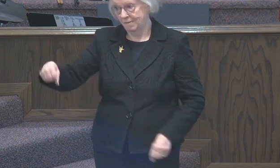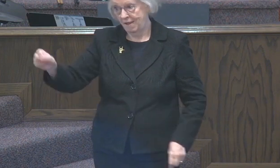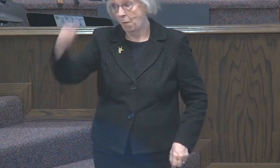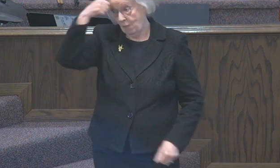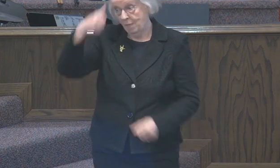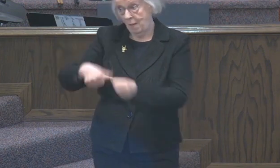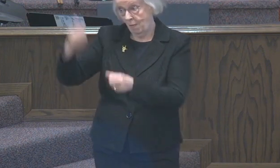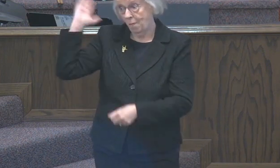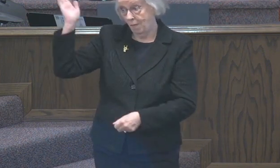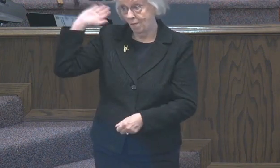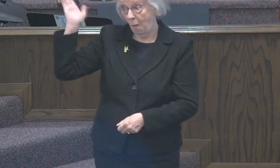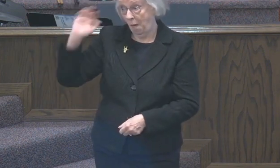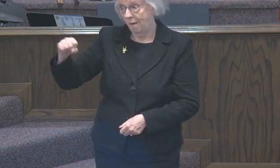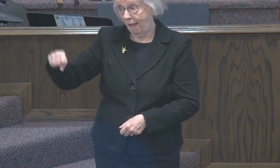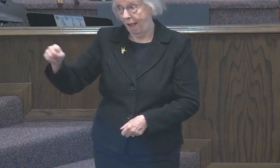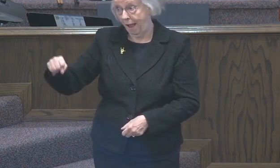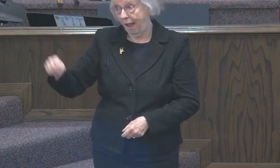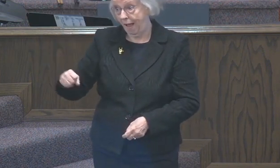I'd swear I'd be upset if you didn't.